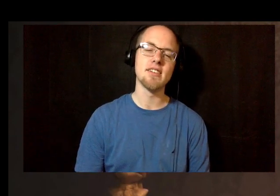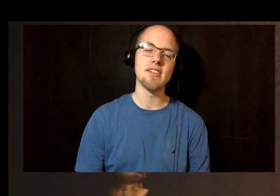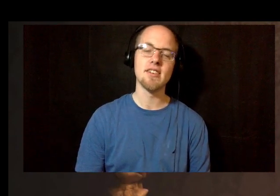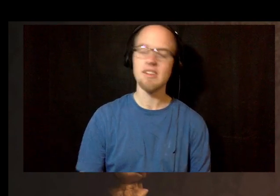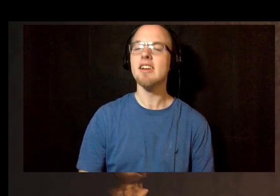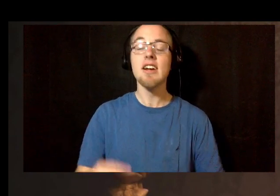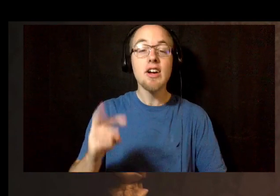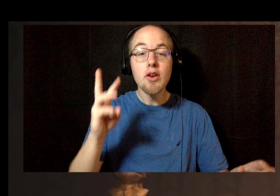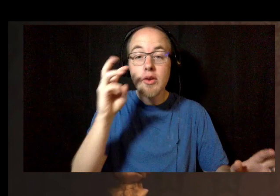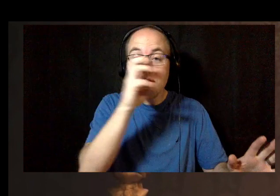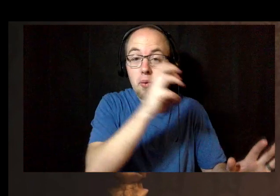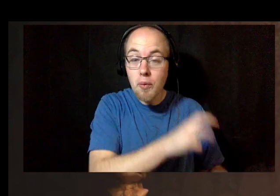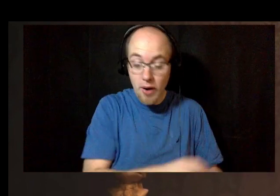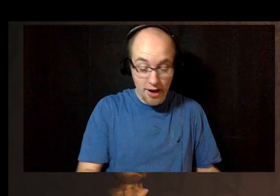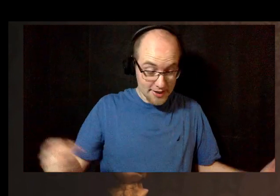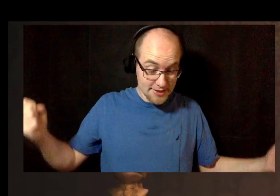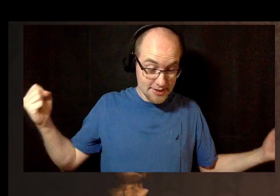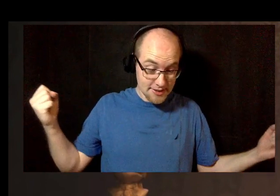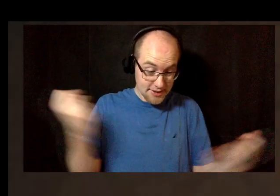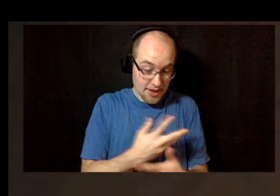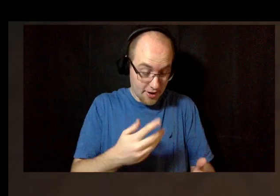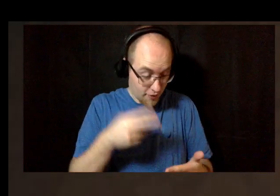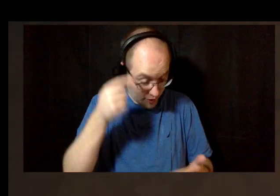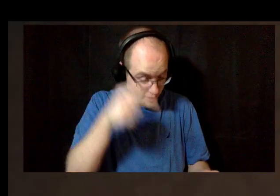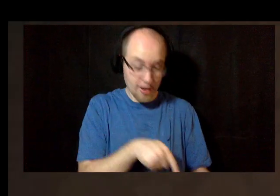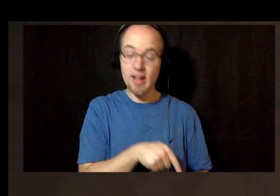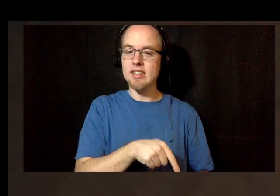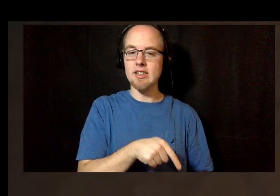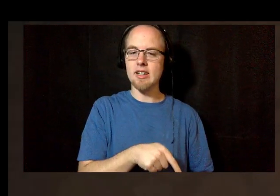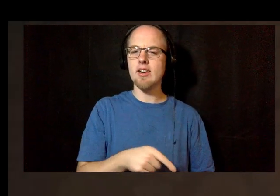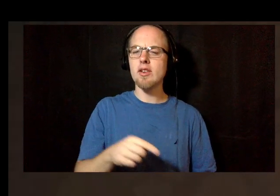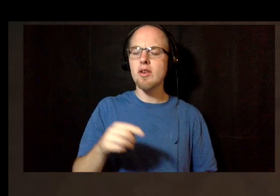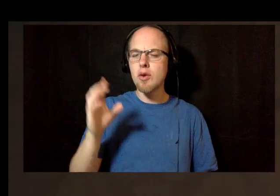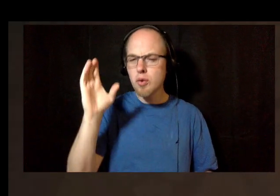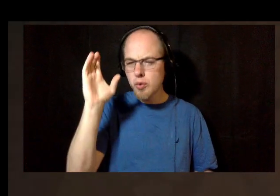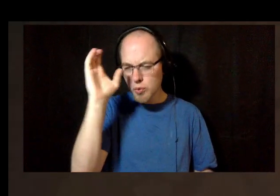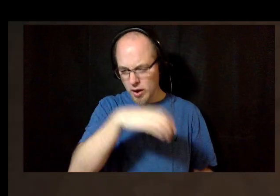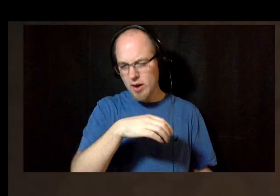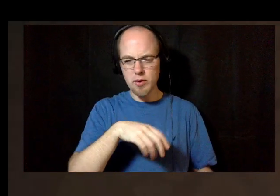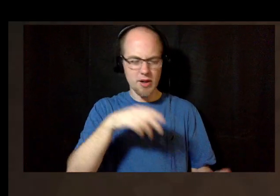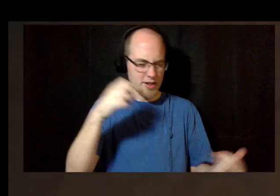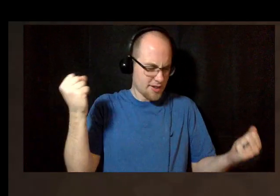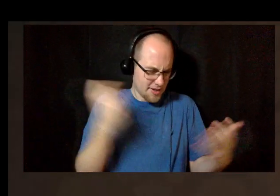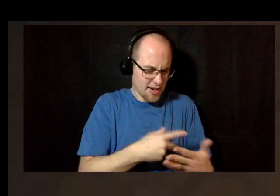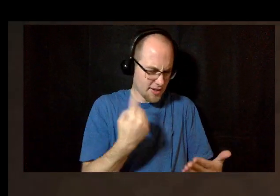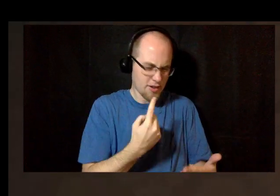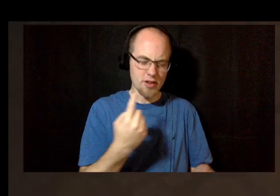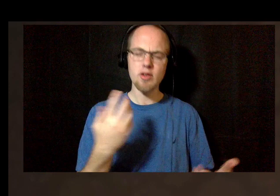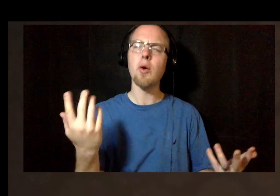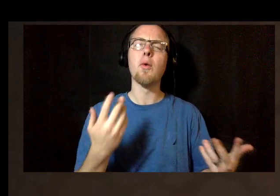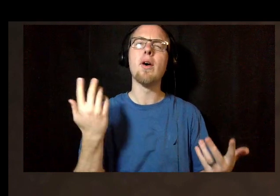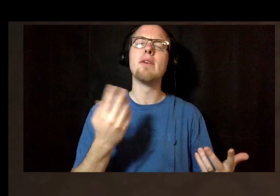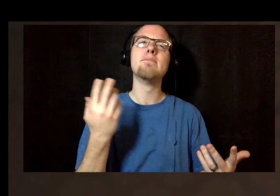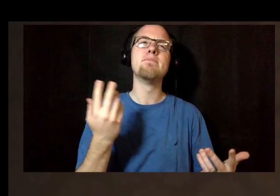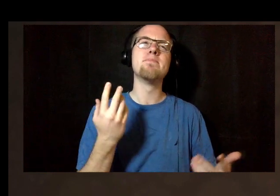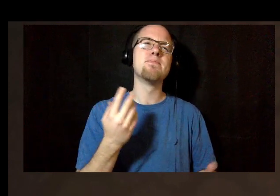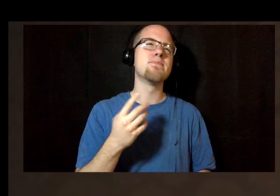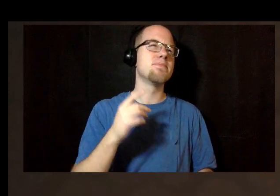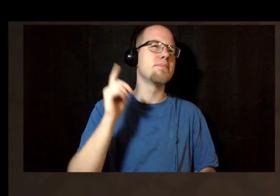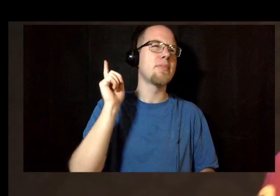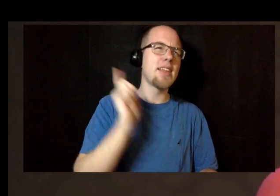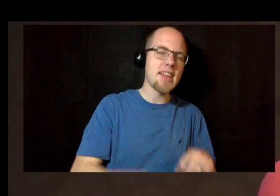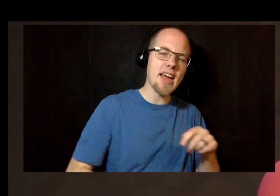It's weird being scared for this. You know, it's strange to be scared of something so intangible